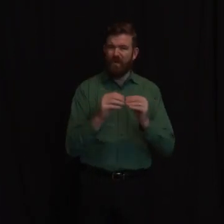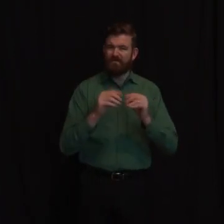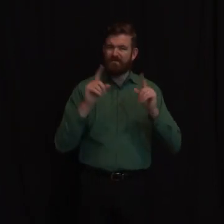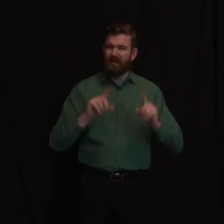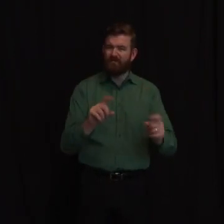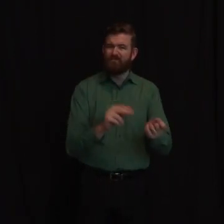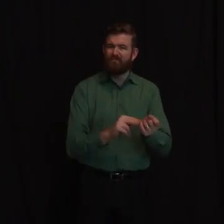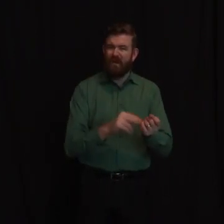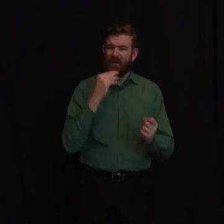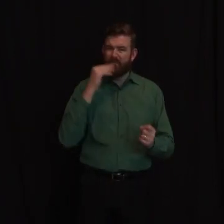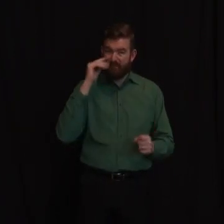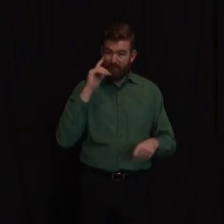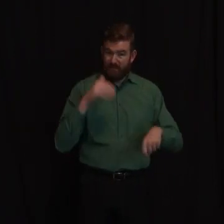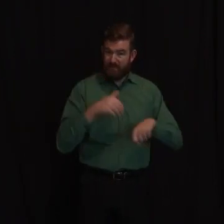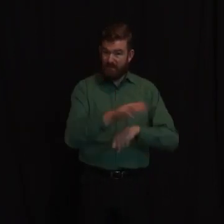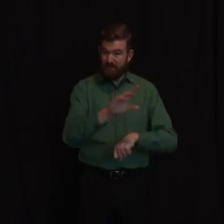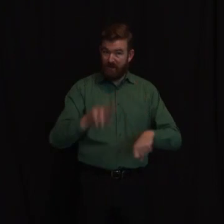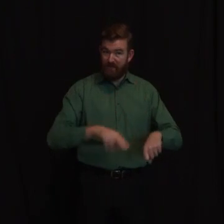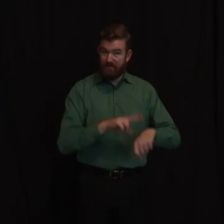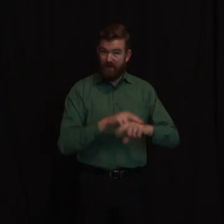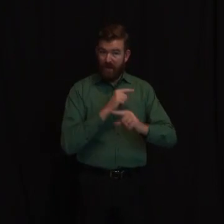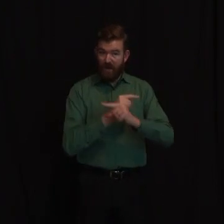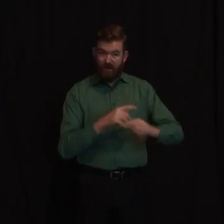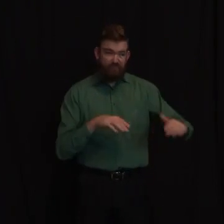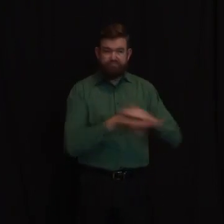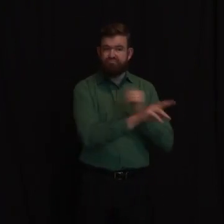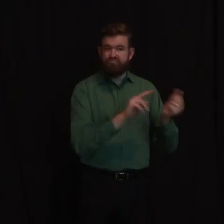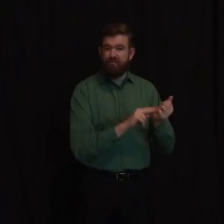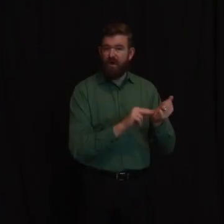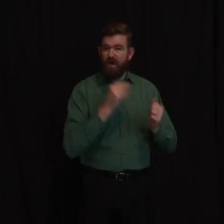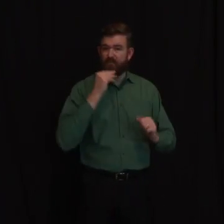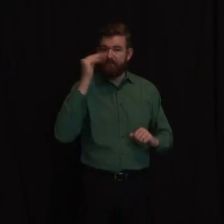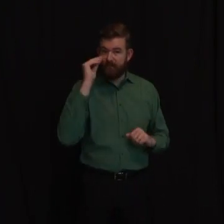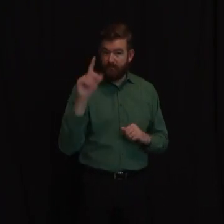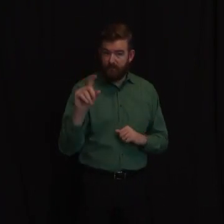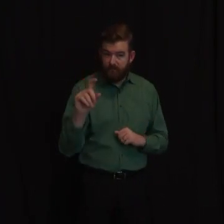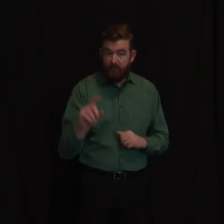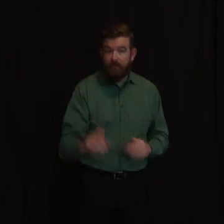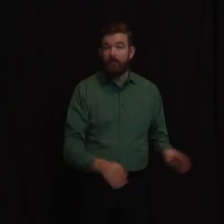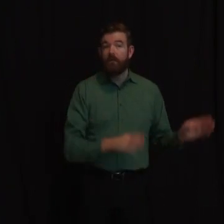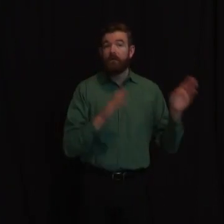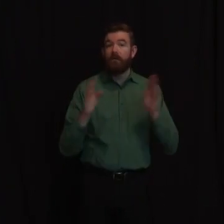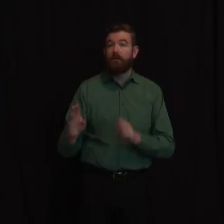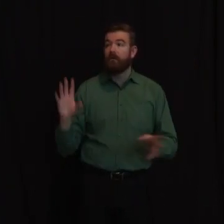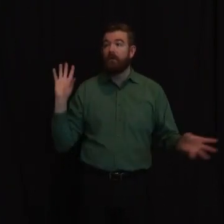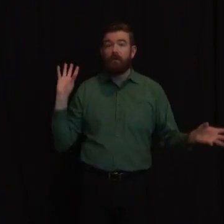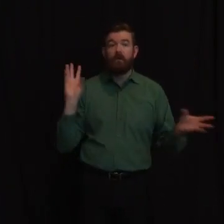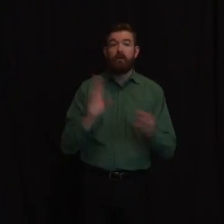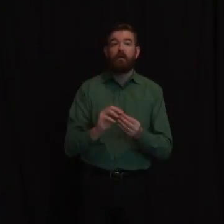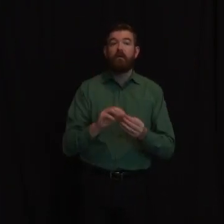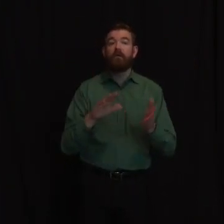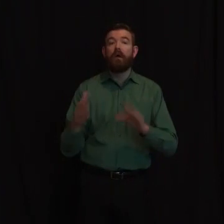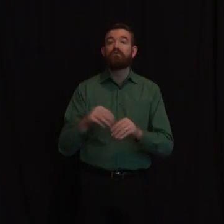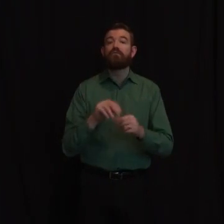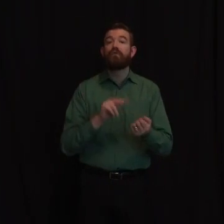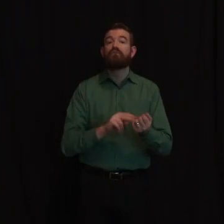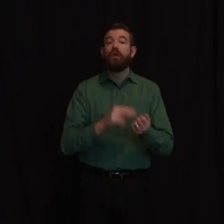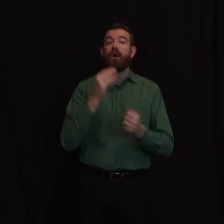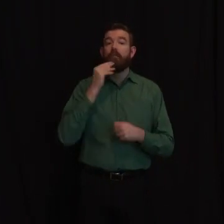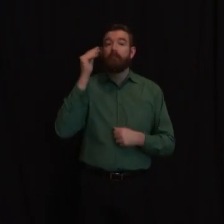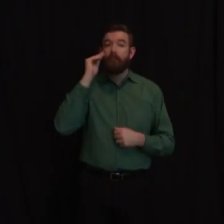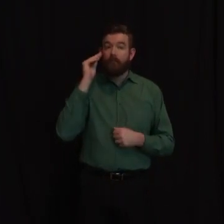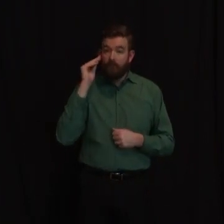top doctor suggested yesterday? Does the total number of reported deaths at long-term care facilities include deaths that happened